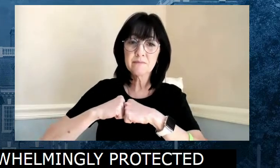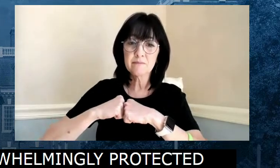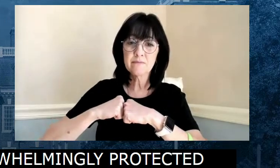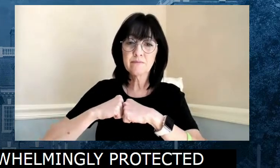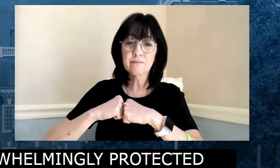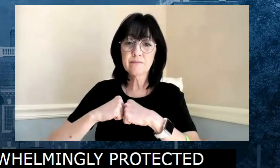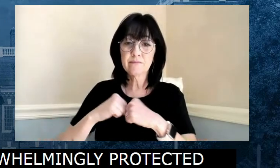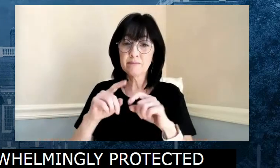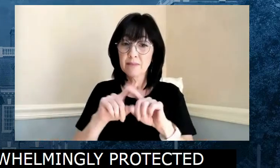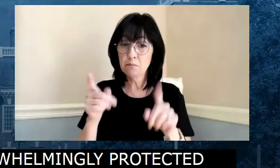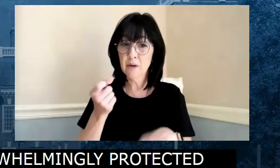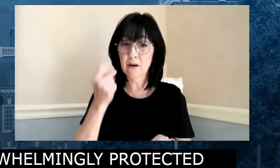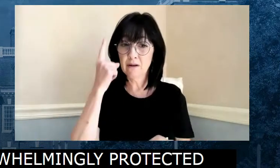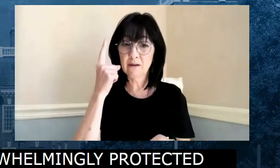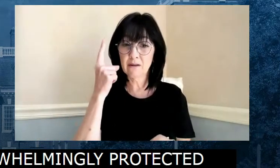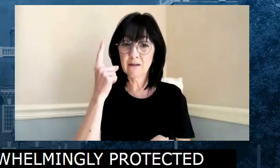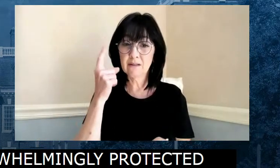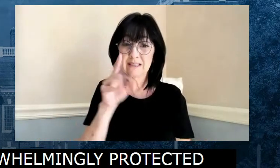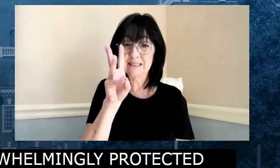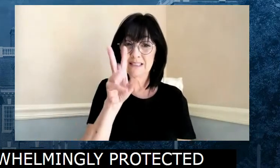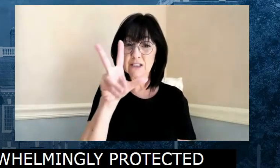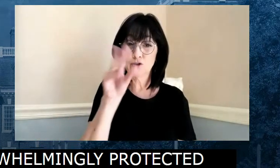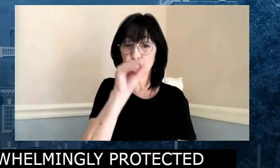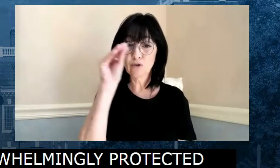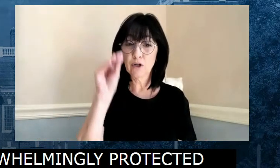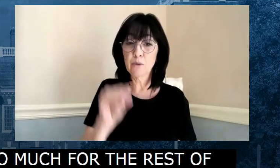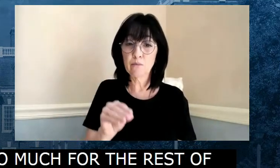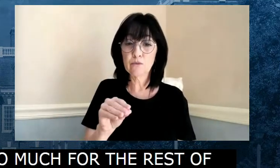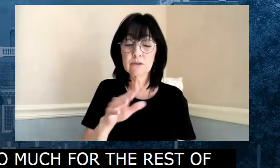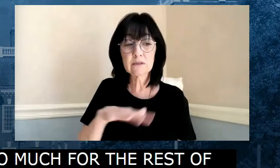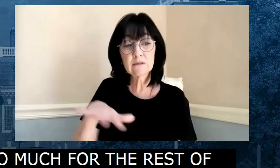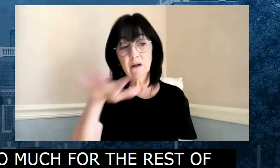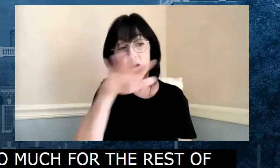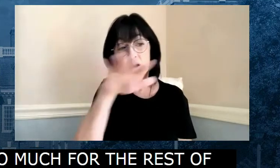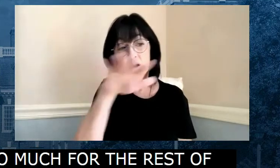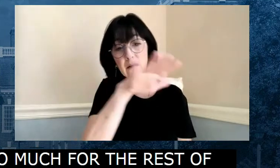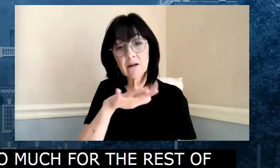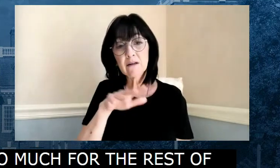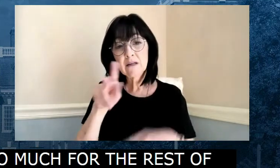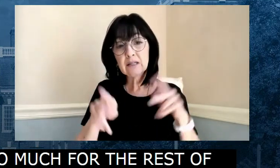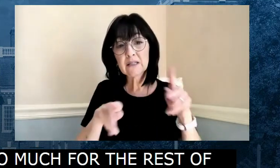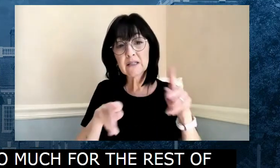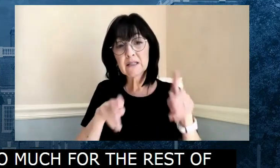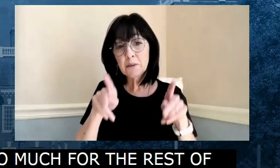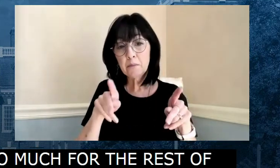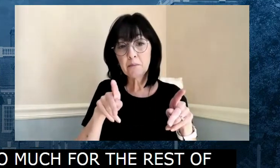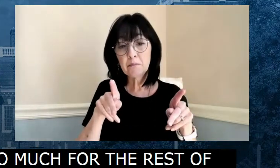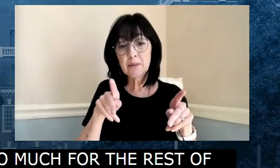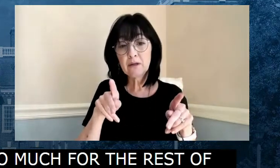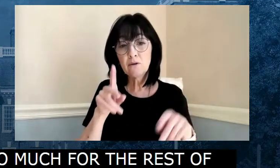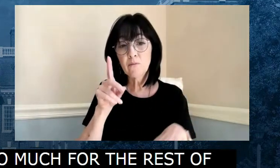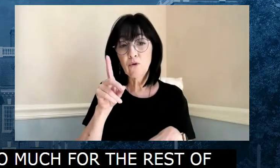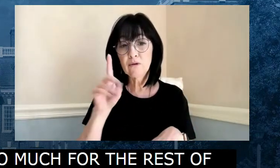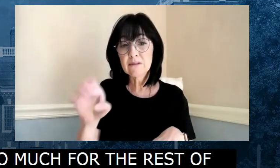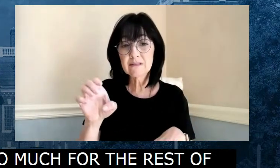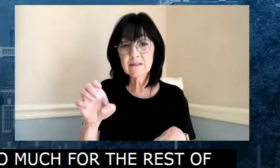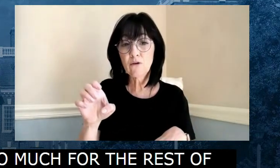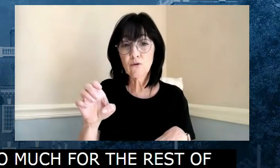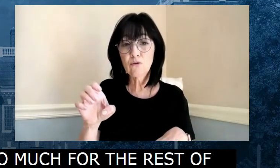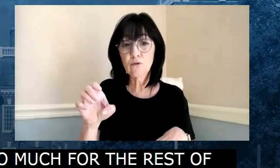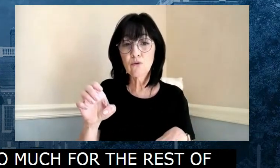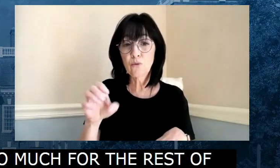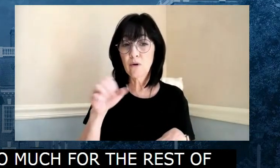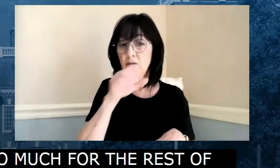rest of Delawareans. 63% of Delawareans, of adult Delawareans 18 and over, have received